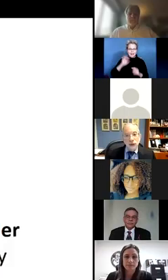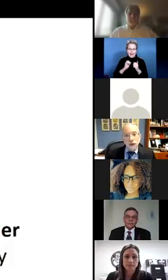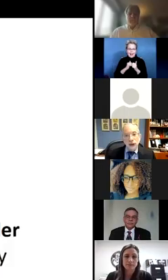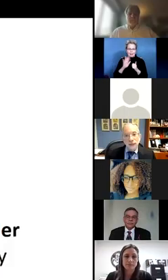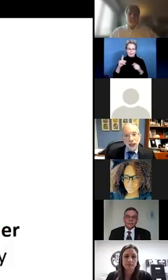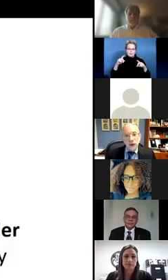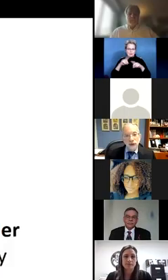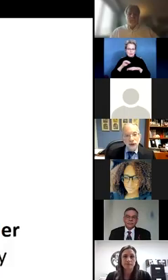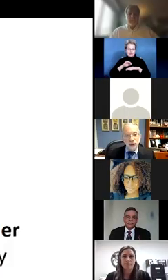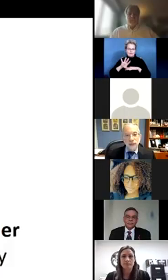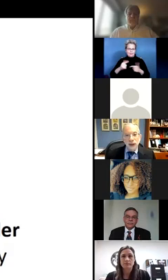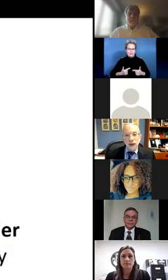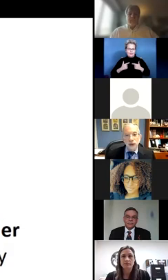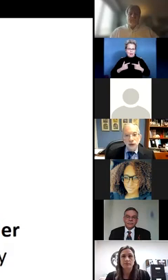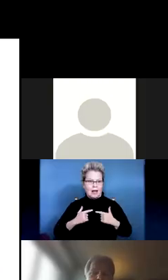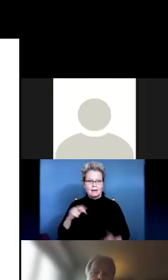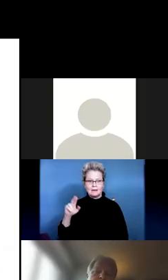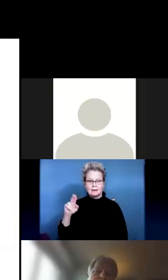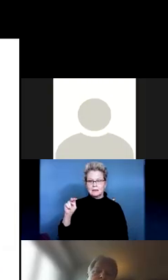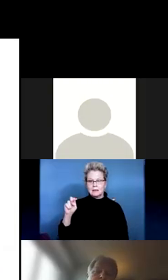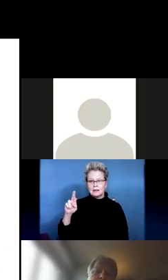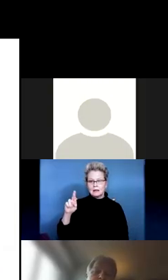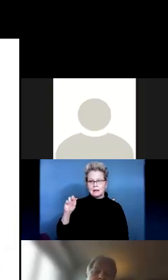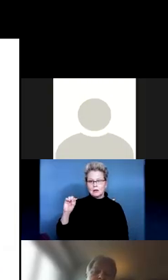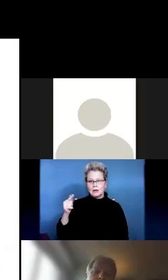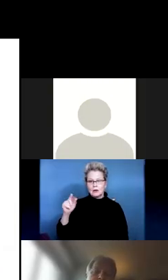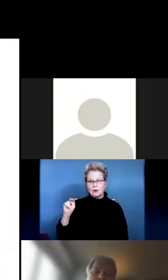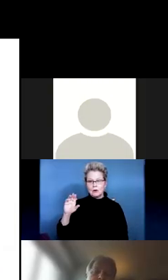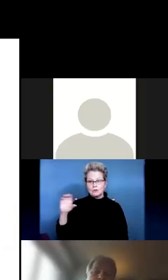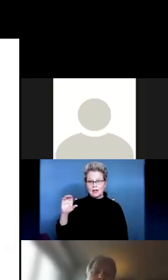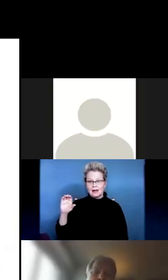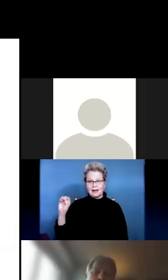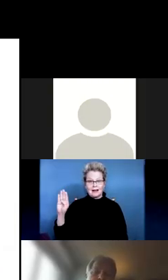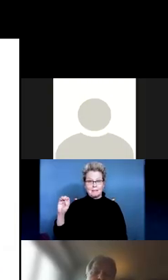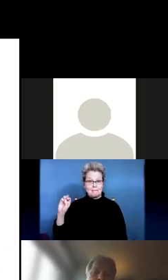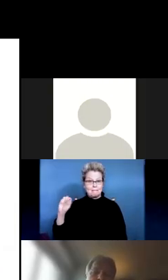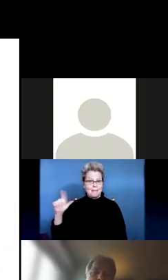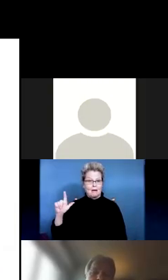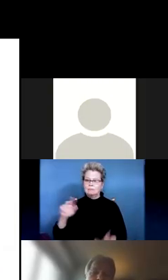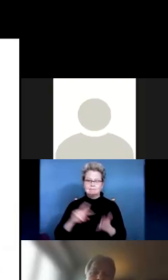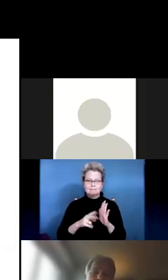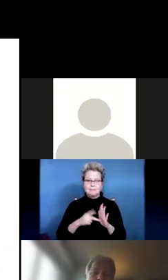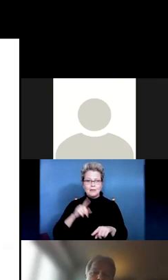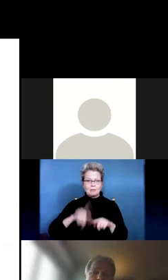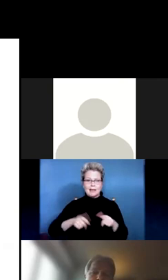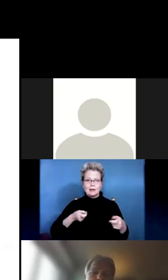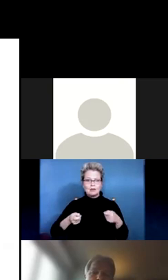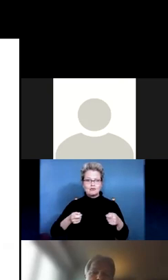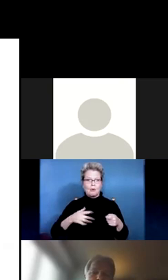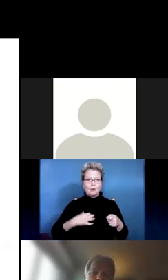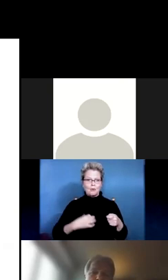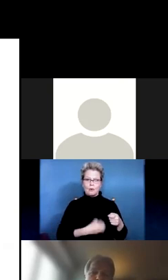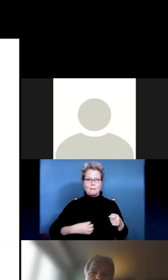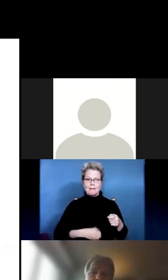So neurogenic bowel is the inability to control one's own bowels. It's an extremely